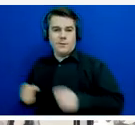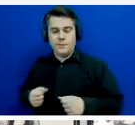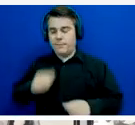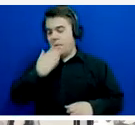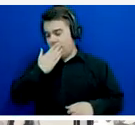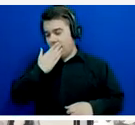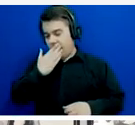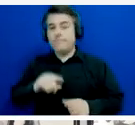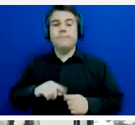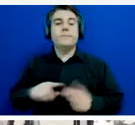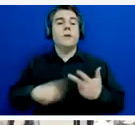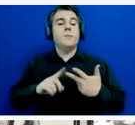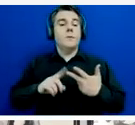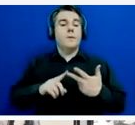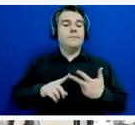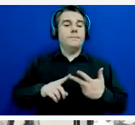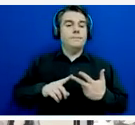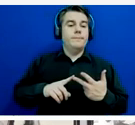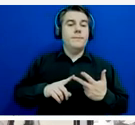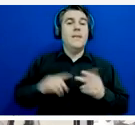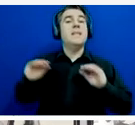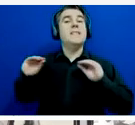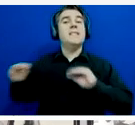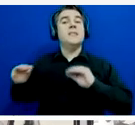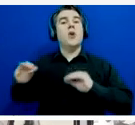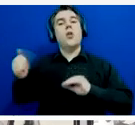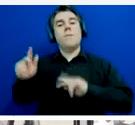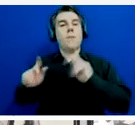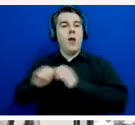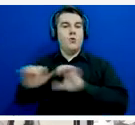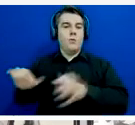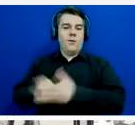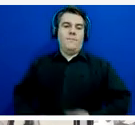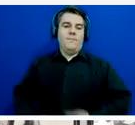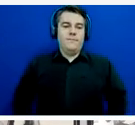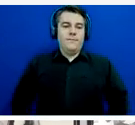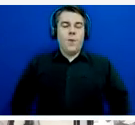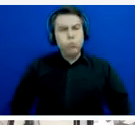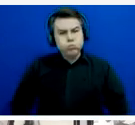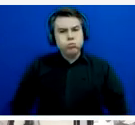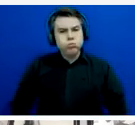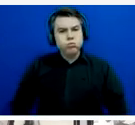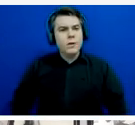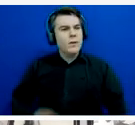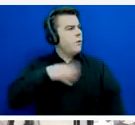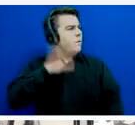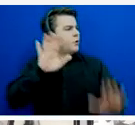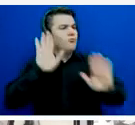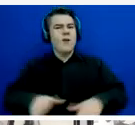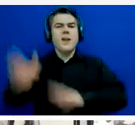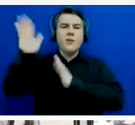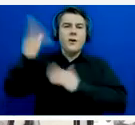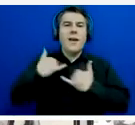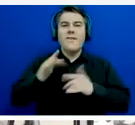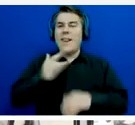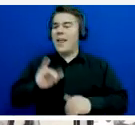And number 3, teach other people how to do that. Gosh, you guys, this was going to be such a good talk, and now I feel like I can't get through it.